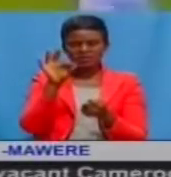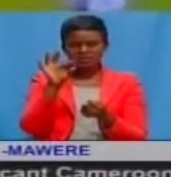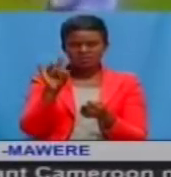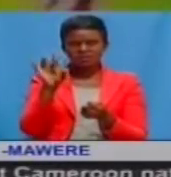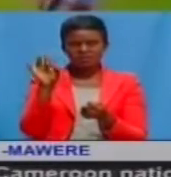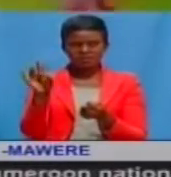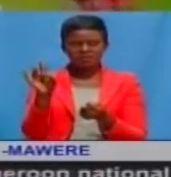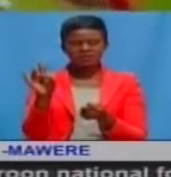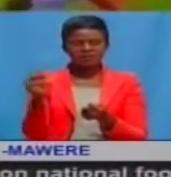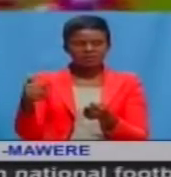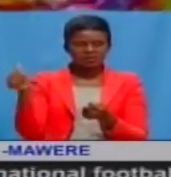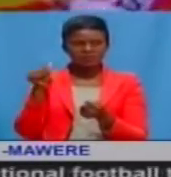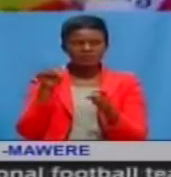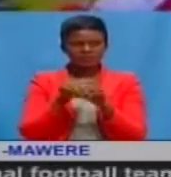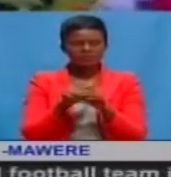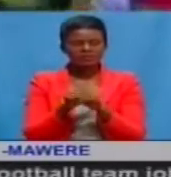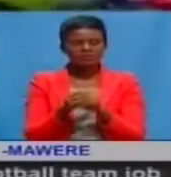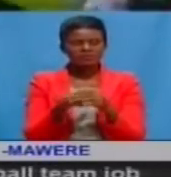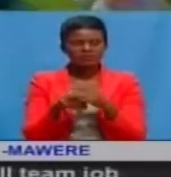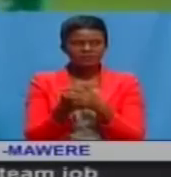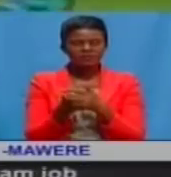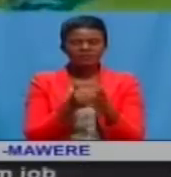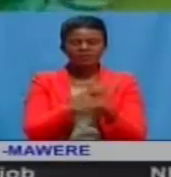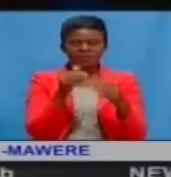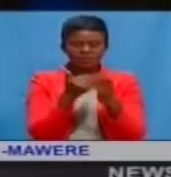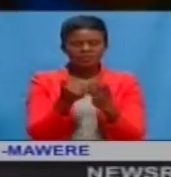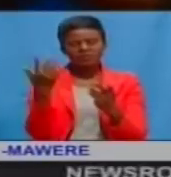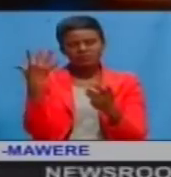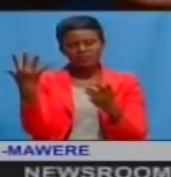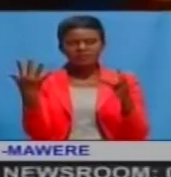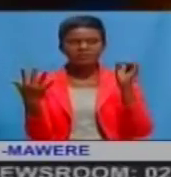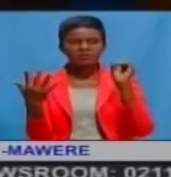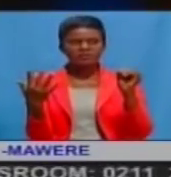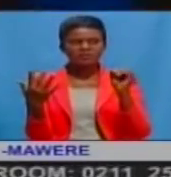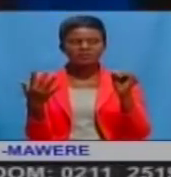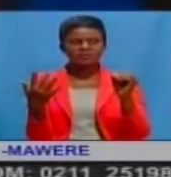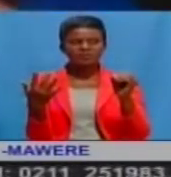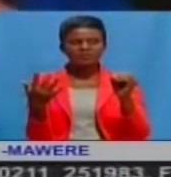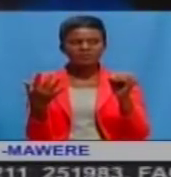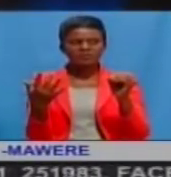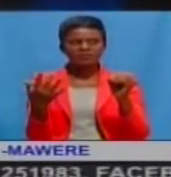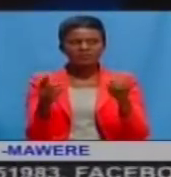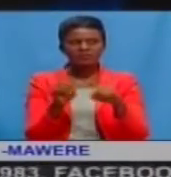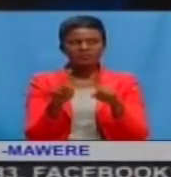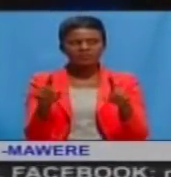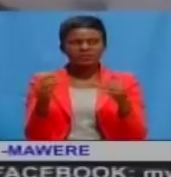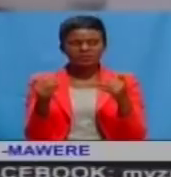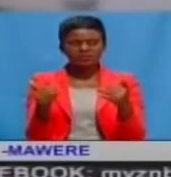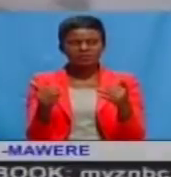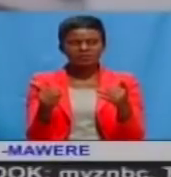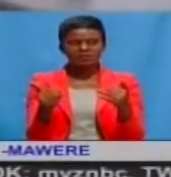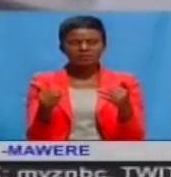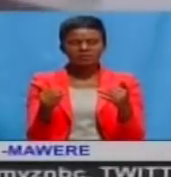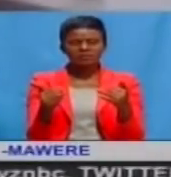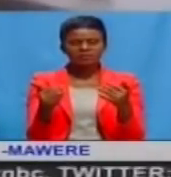Seoul shocked Italy by beating them 4-0. But the cold hand of death descended on the team on